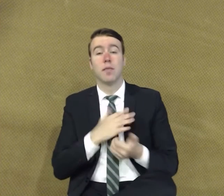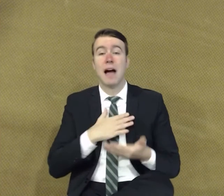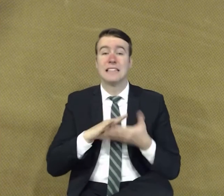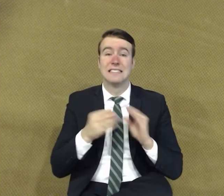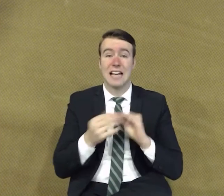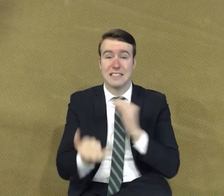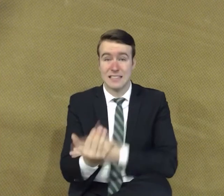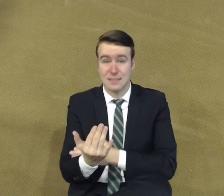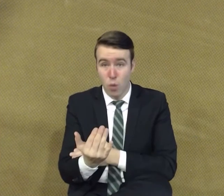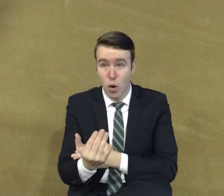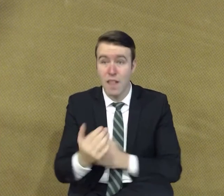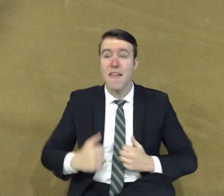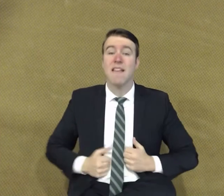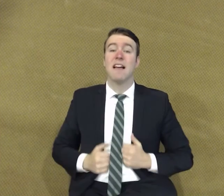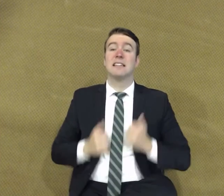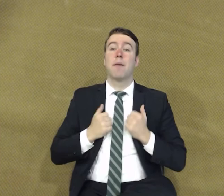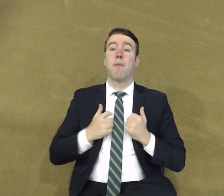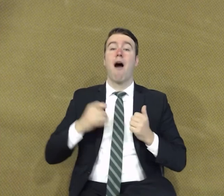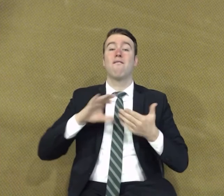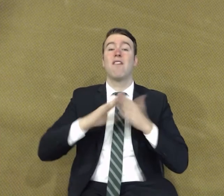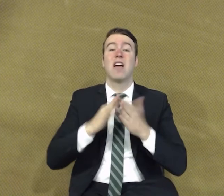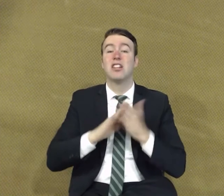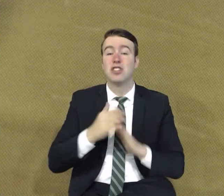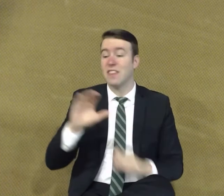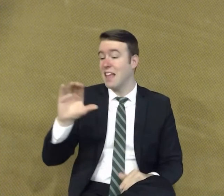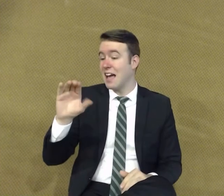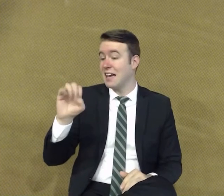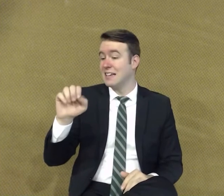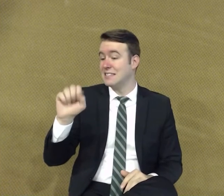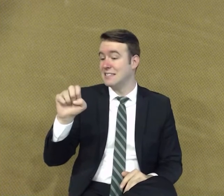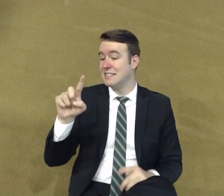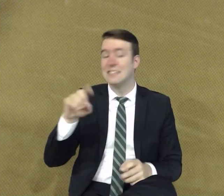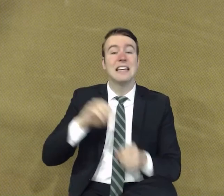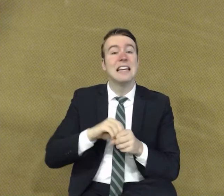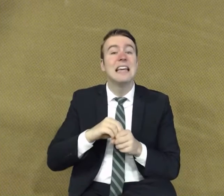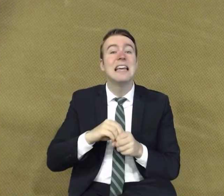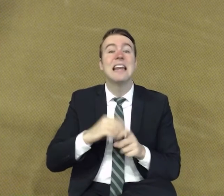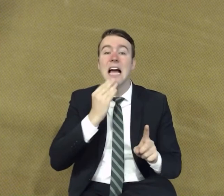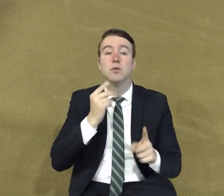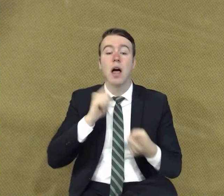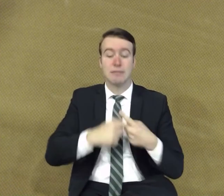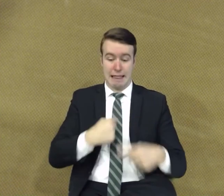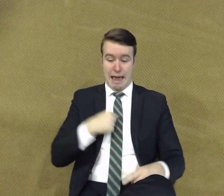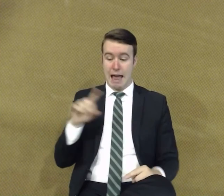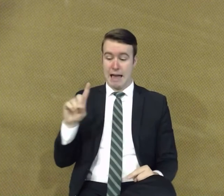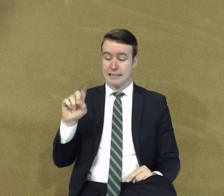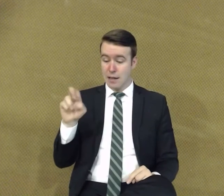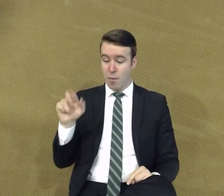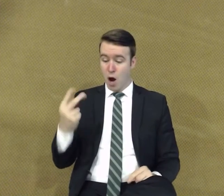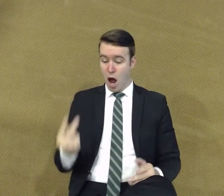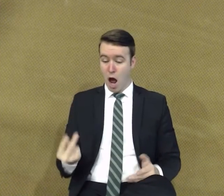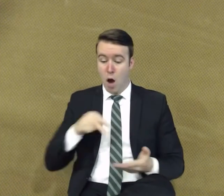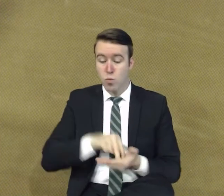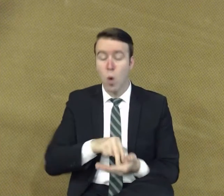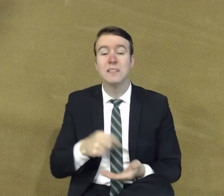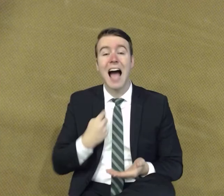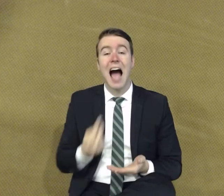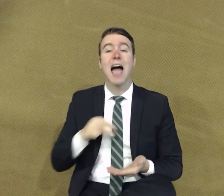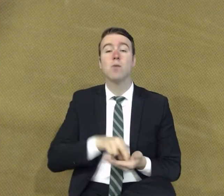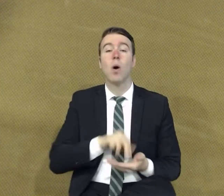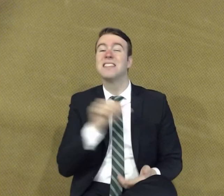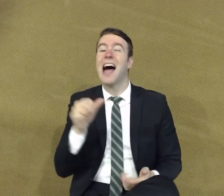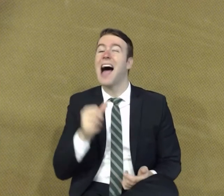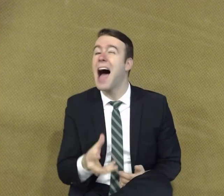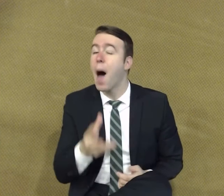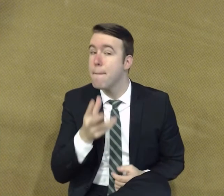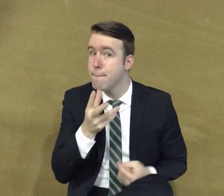morning. The inhabitants of the villages ceased. They ceased in Israel until that I, Deborah, arose. That I arose a